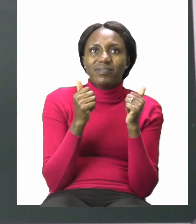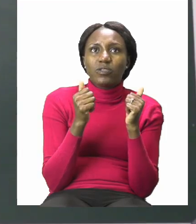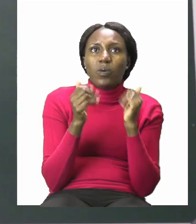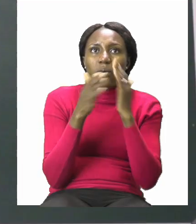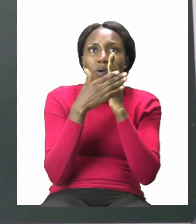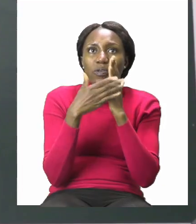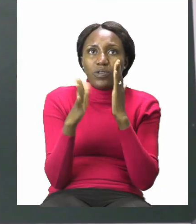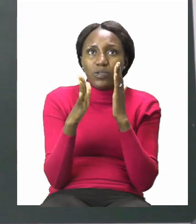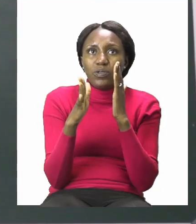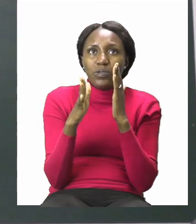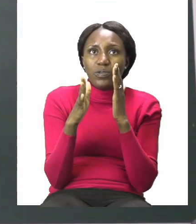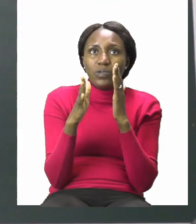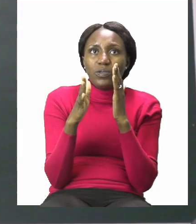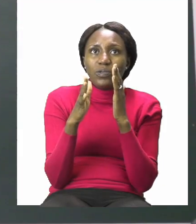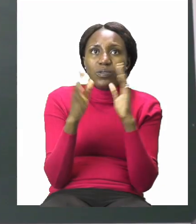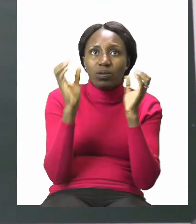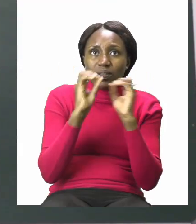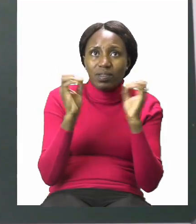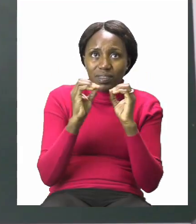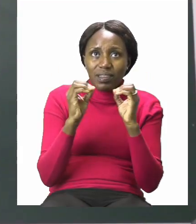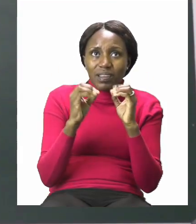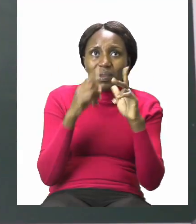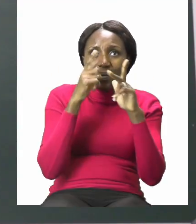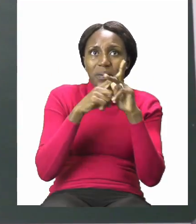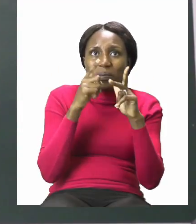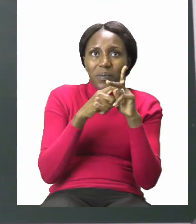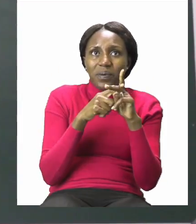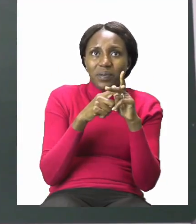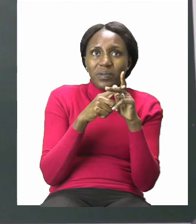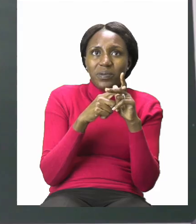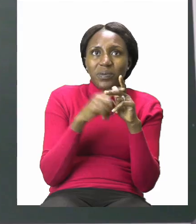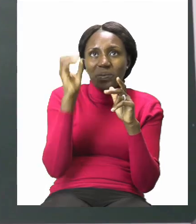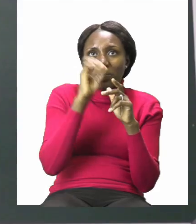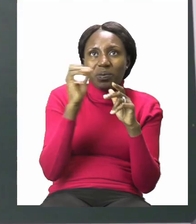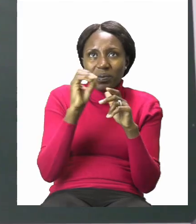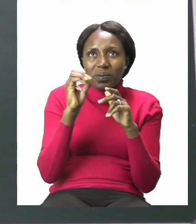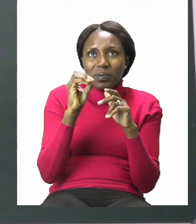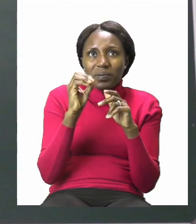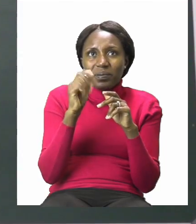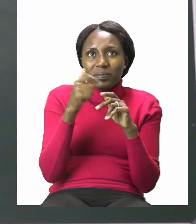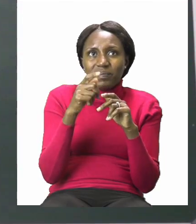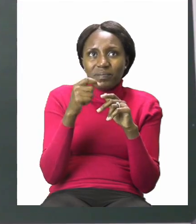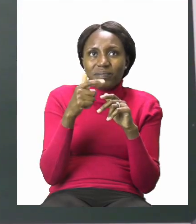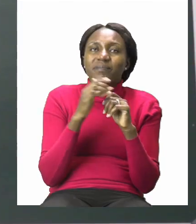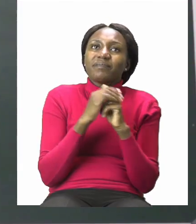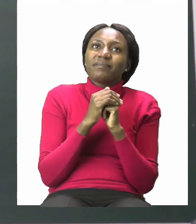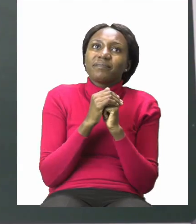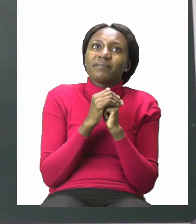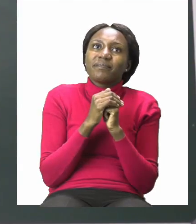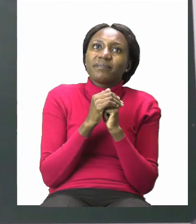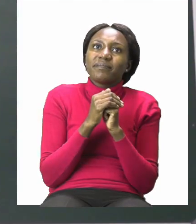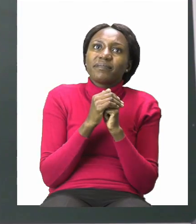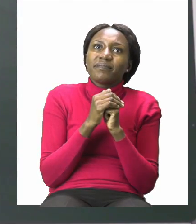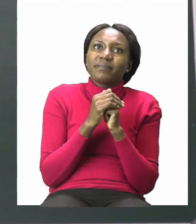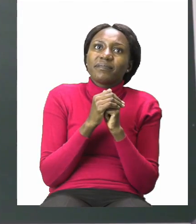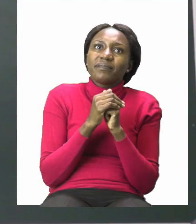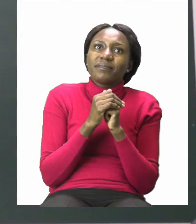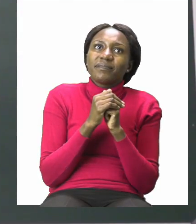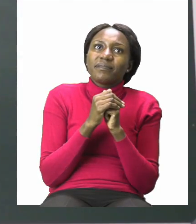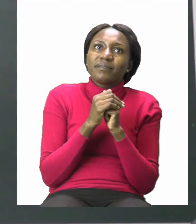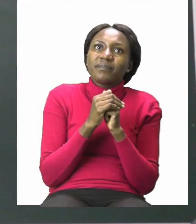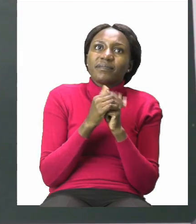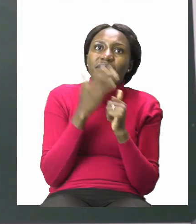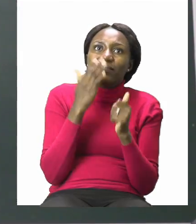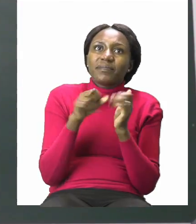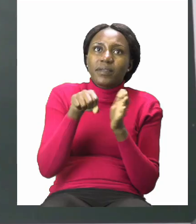and that's where there's no rice. The window has a little bit of rice, but you can always go back and put a little bit of